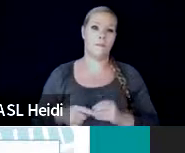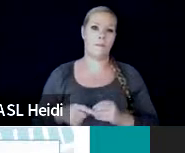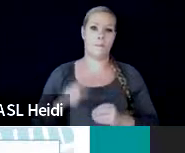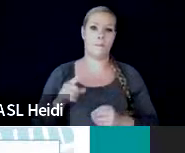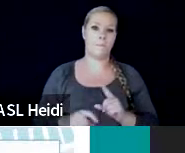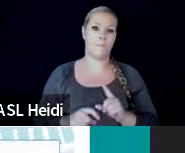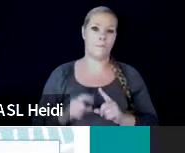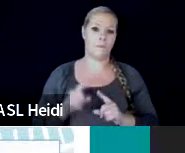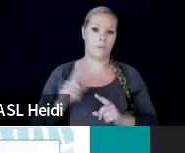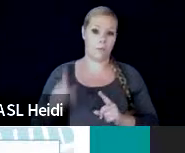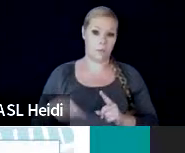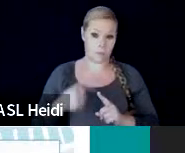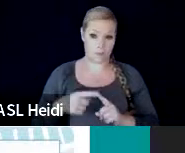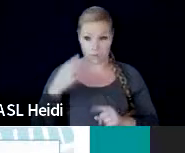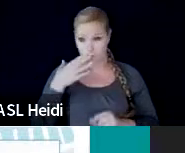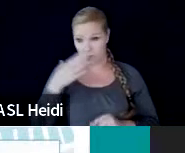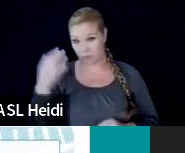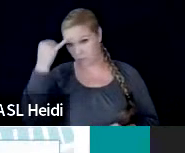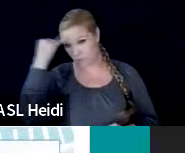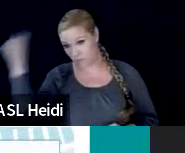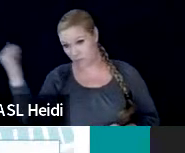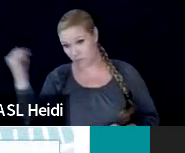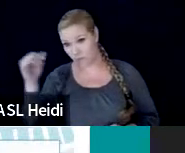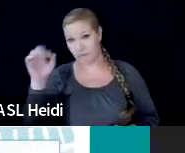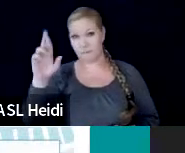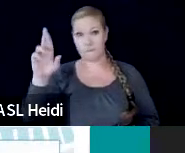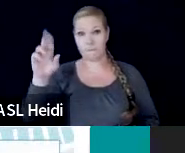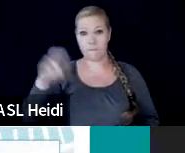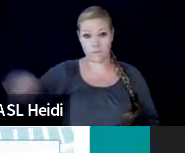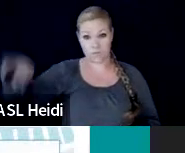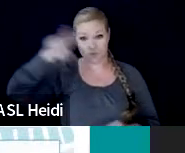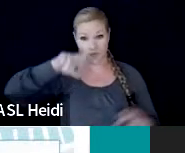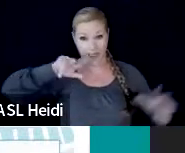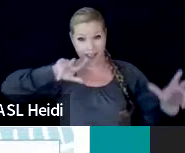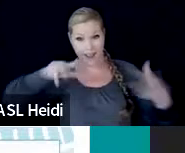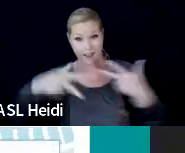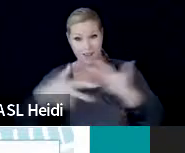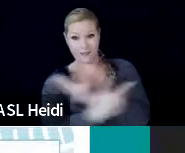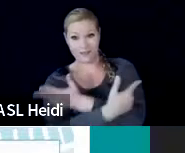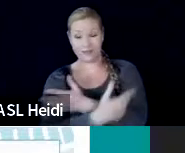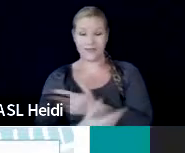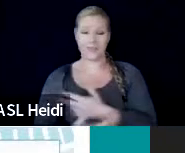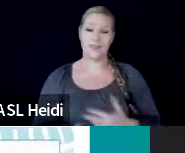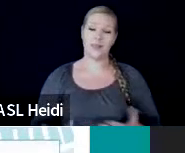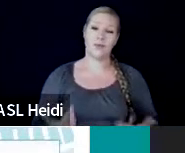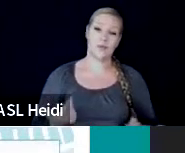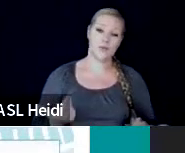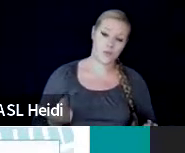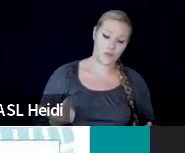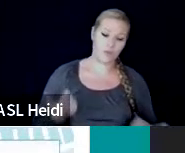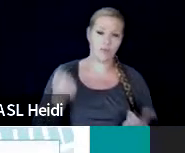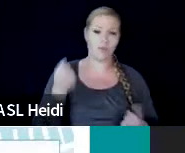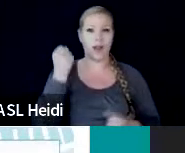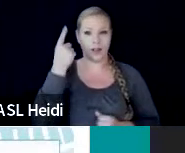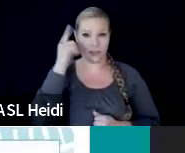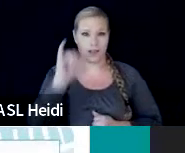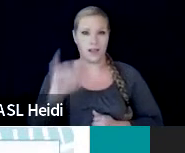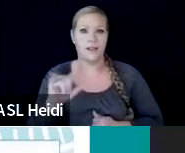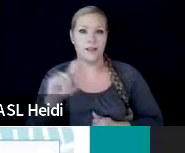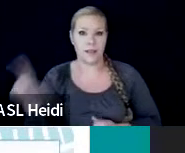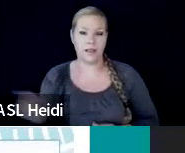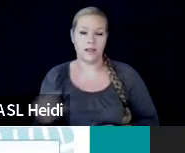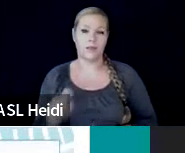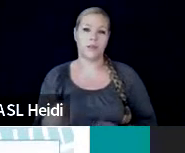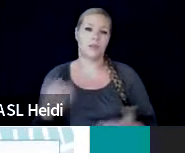questioning whether roundabouts are the right way to have these intersections. We understand that. That's something that can be a